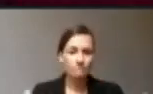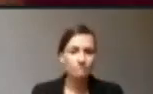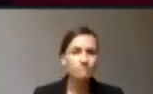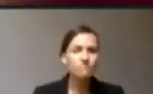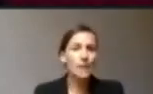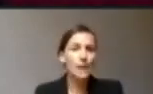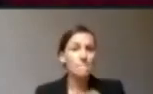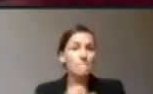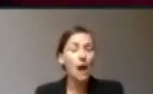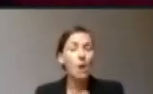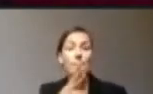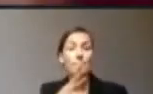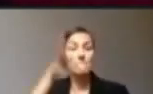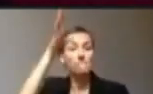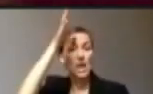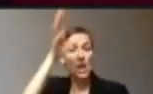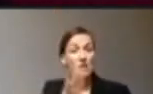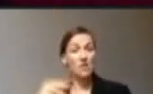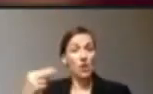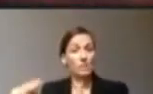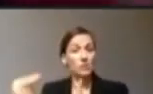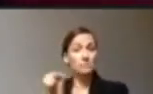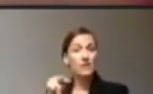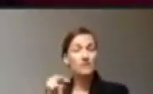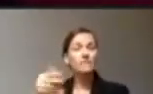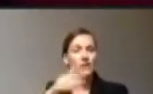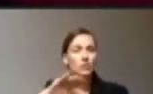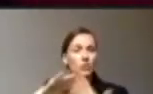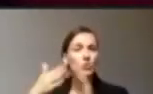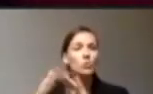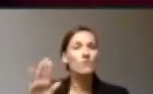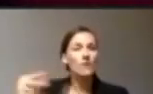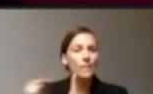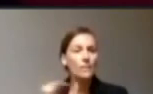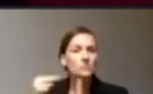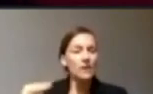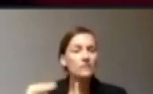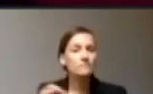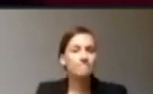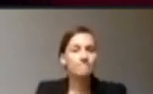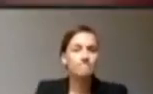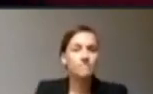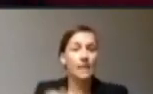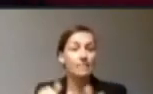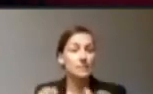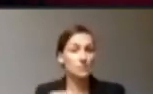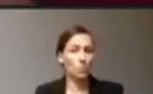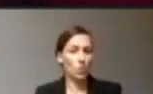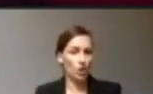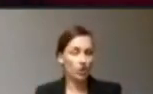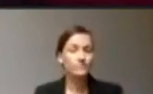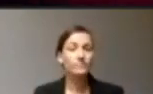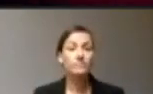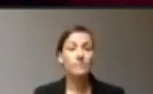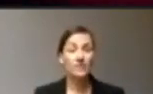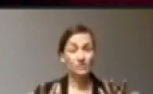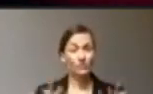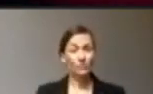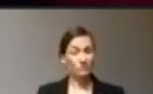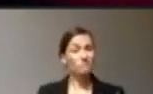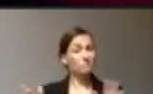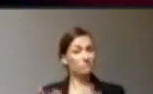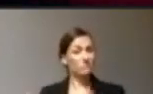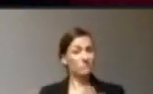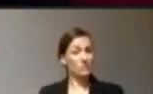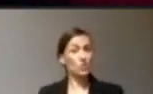empower parent voices and community voices as partners with academia in this work. So having said that, and you heard